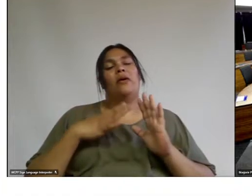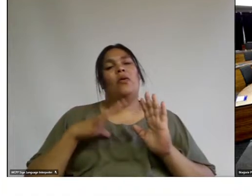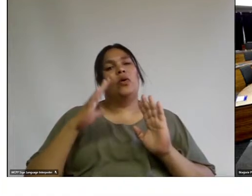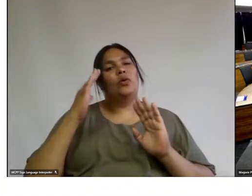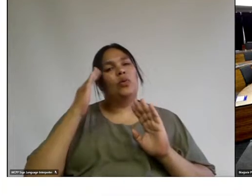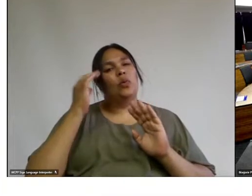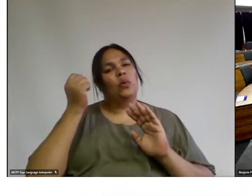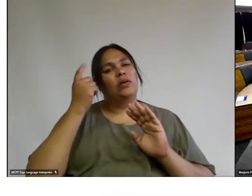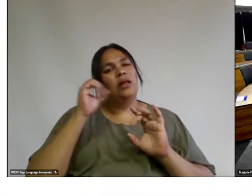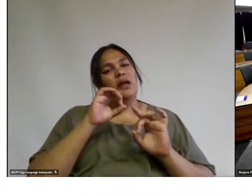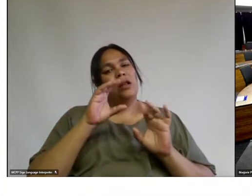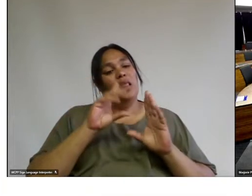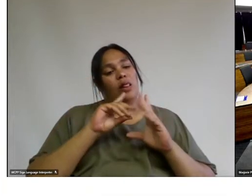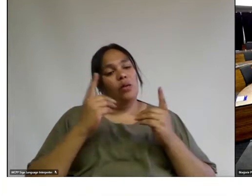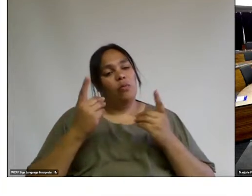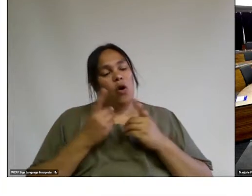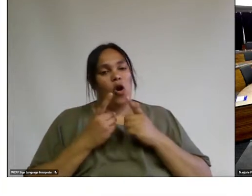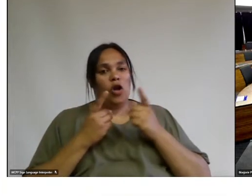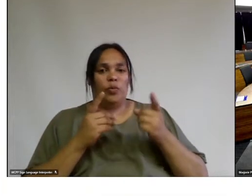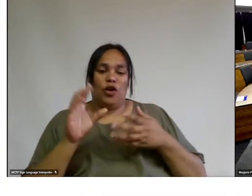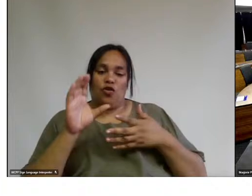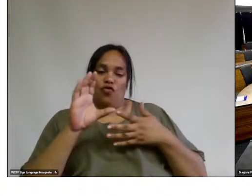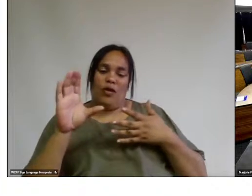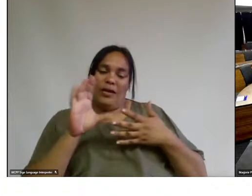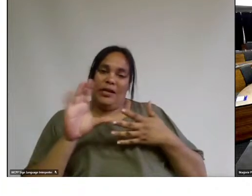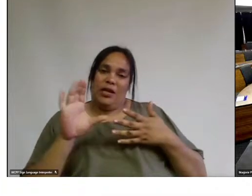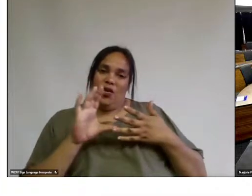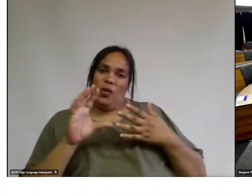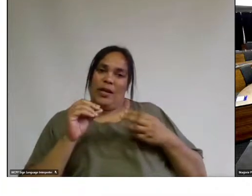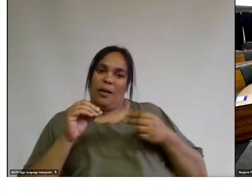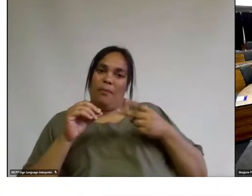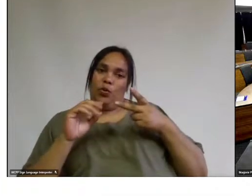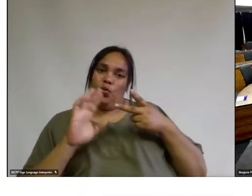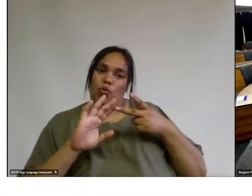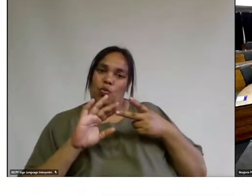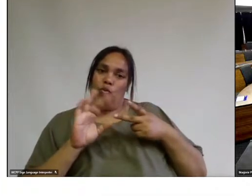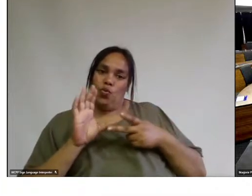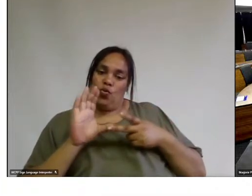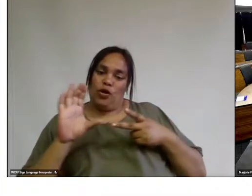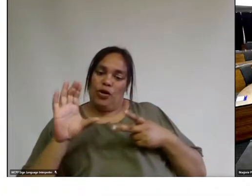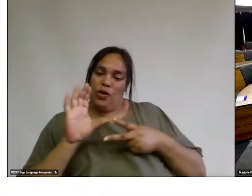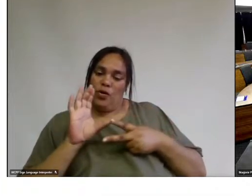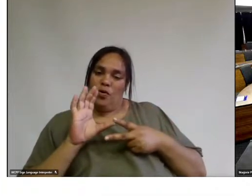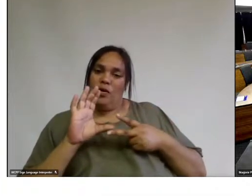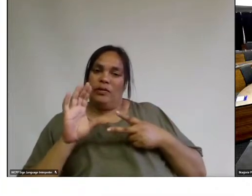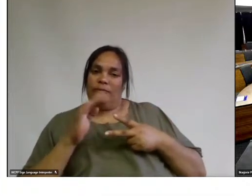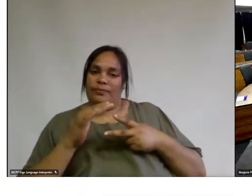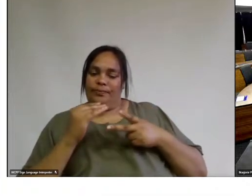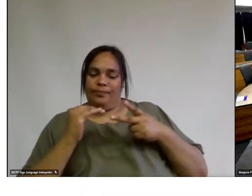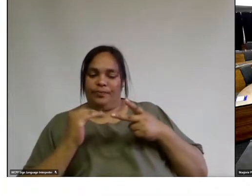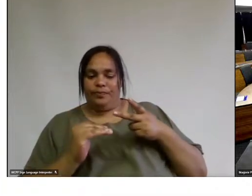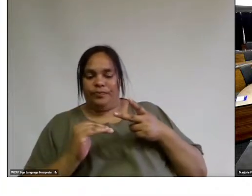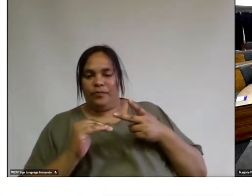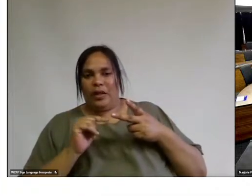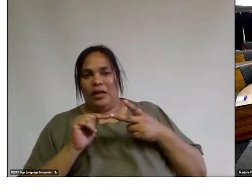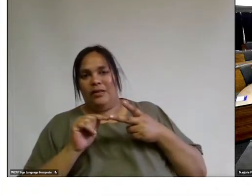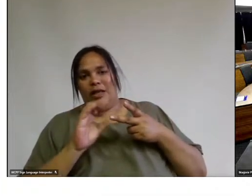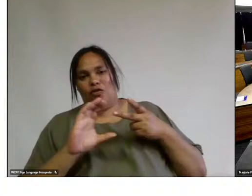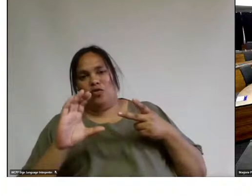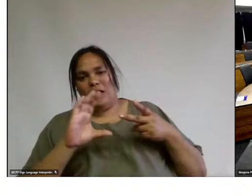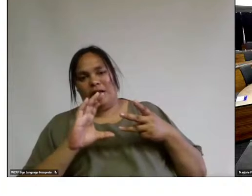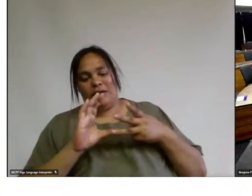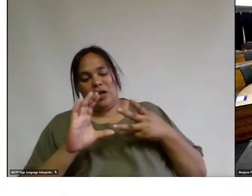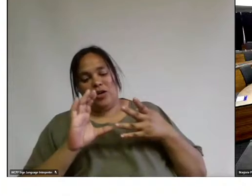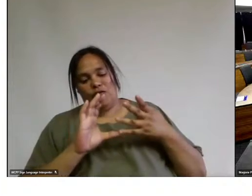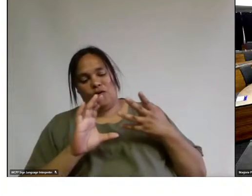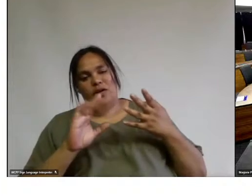understand the department, I think on criteria number 2, under those criterias